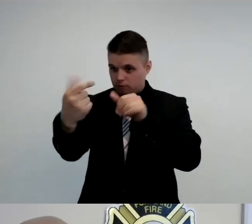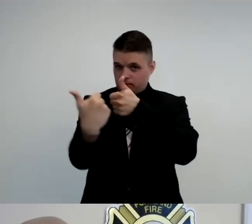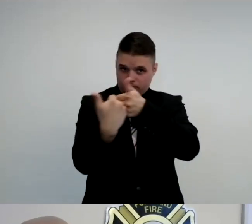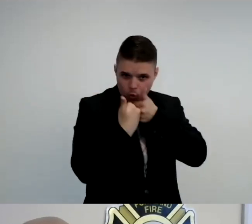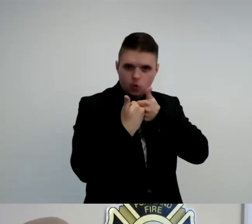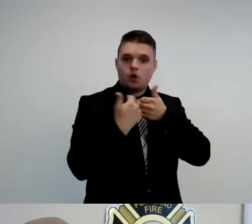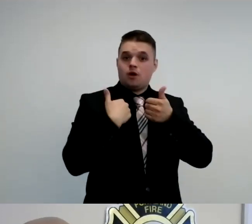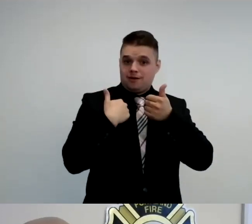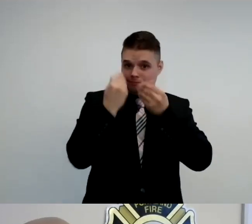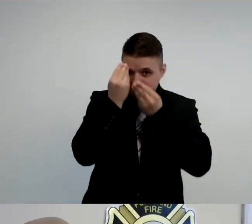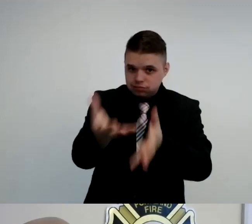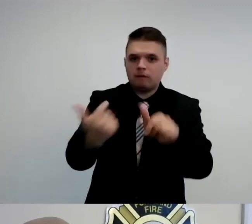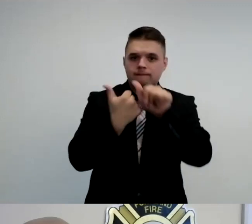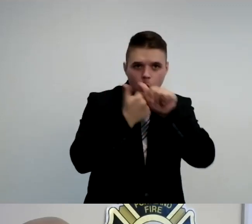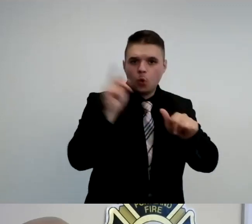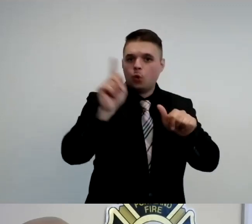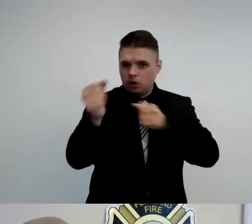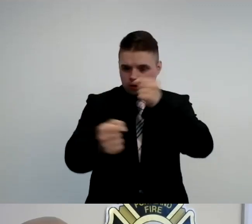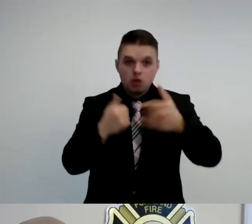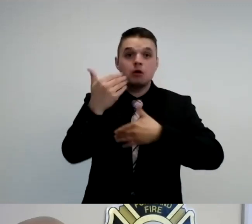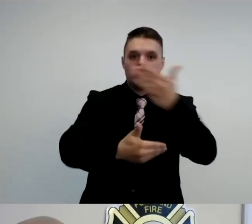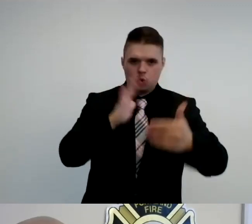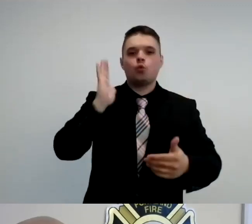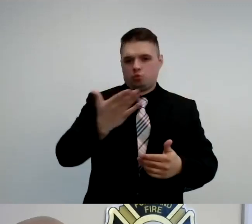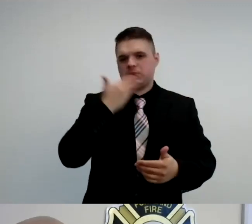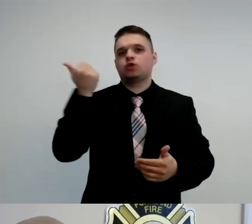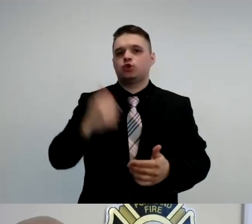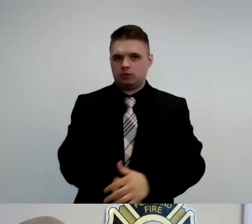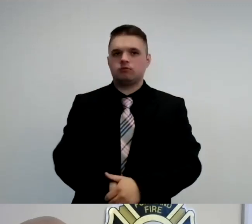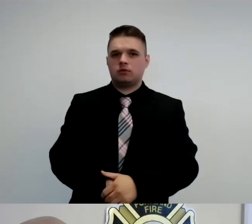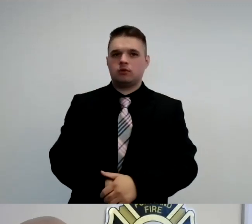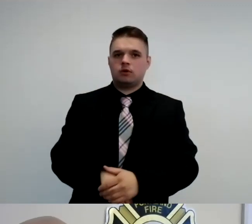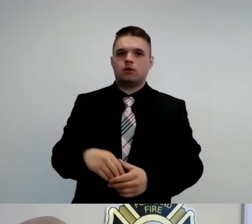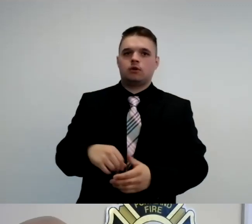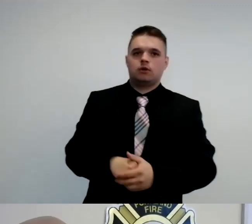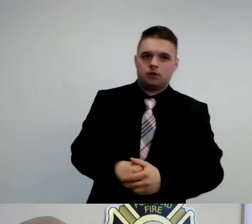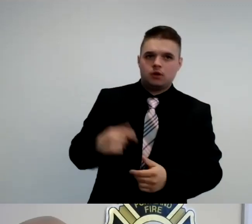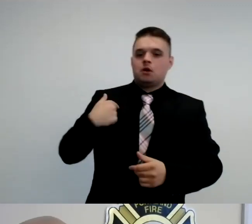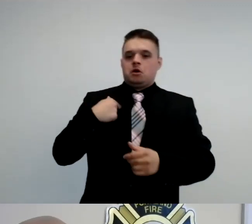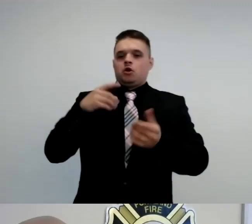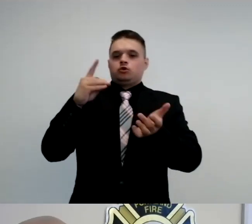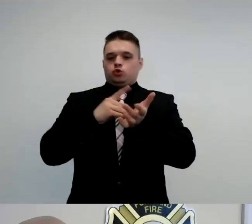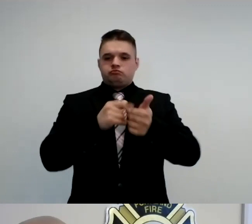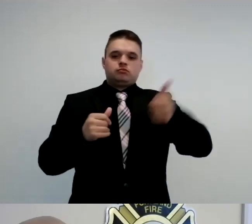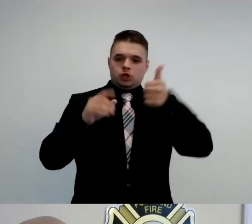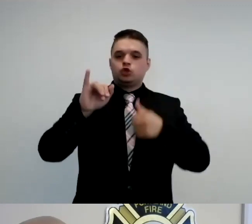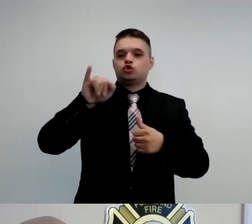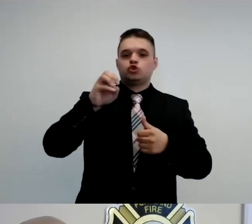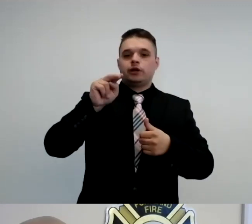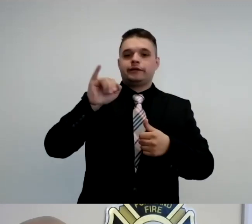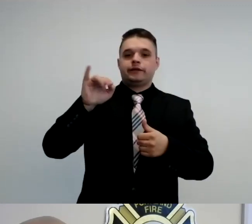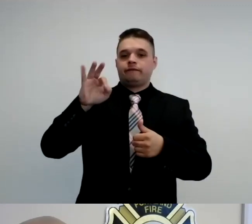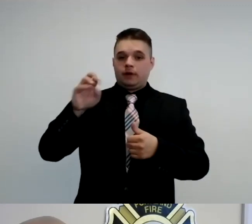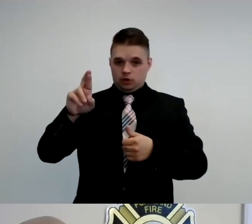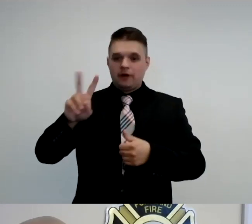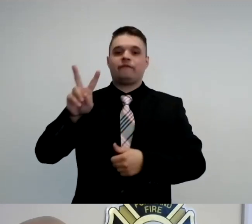that, I just want to turn this over to Dr. Jennifer Vines. Dr. Vines is the Multnomah County Public Health Officer.